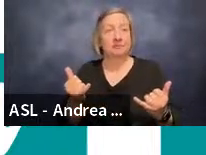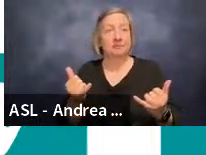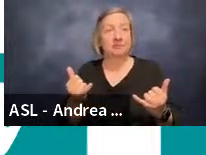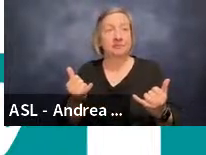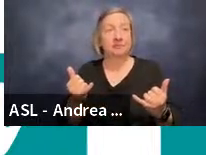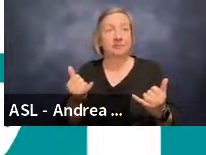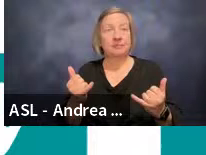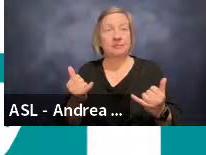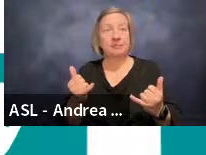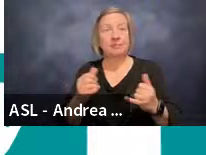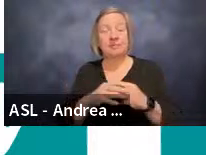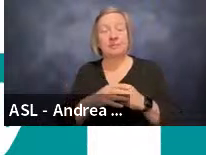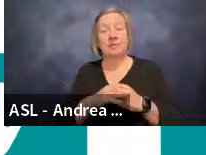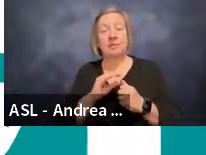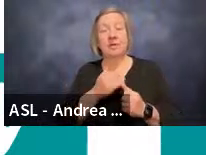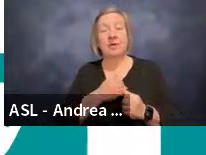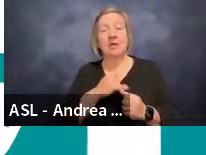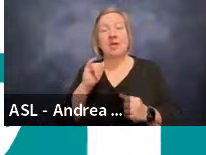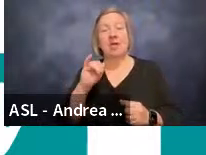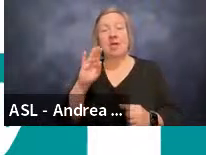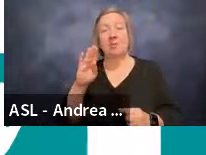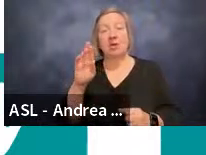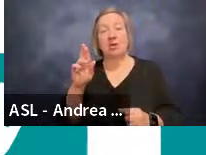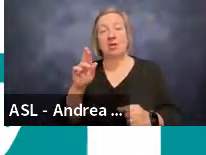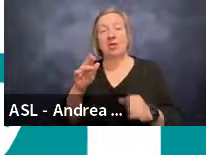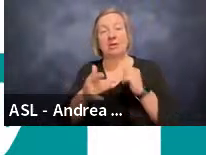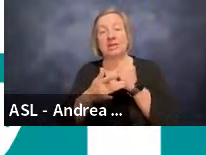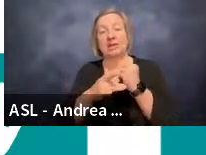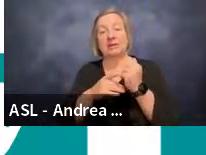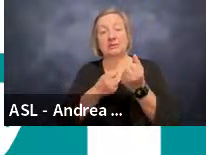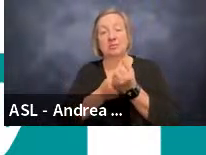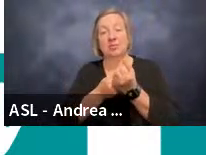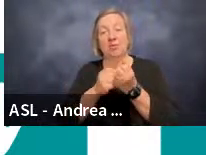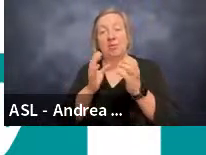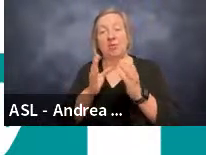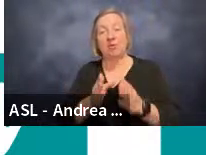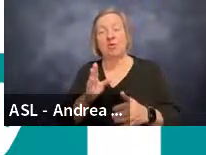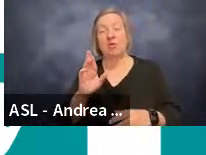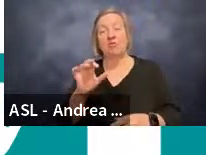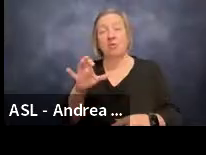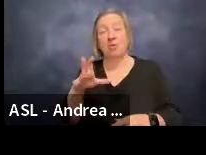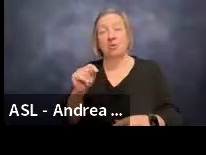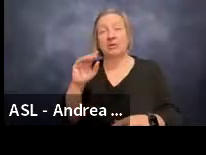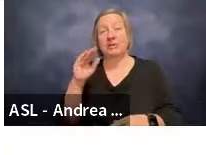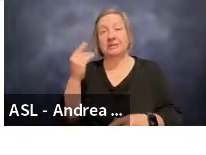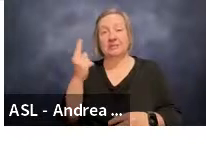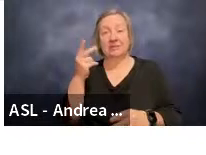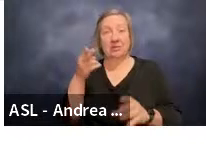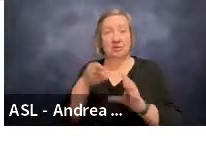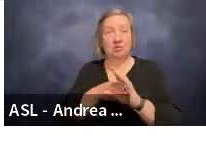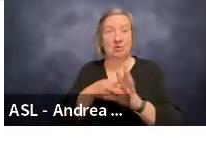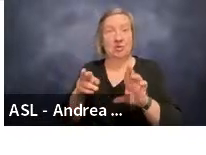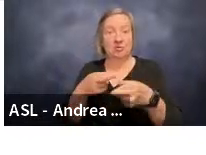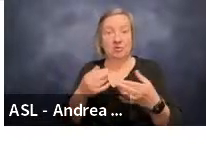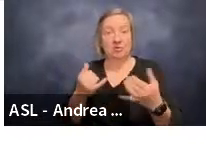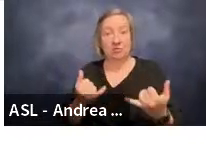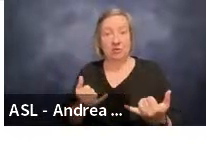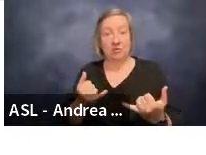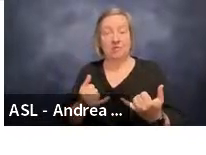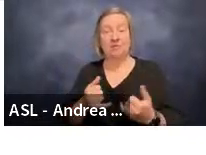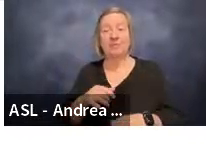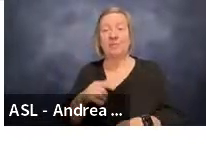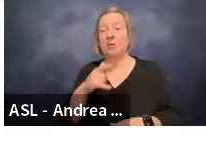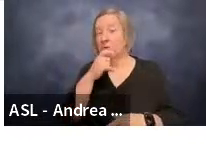our IBR tech support, Robert, it looks like we may have someone that is entering the room